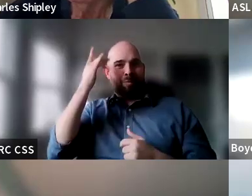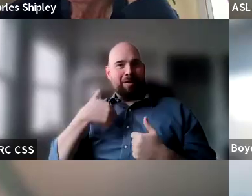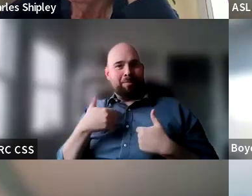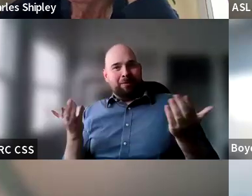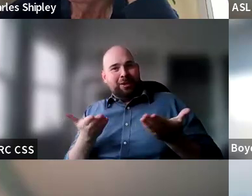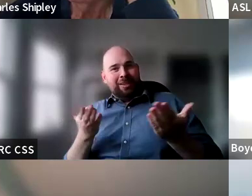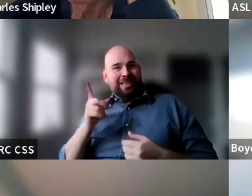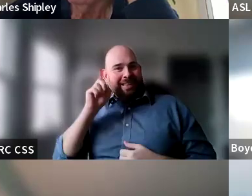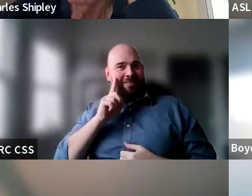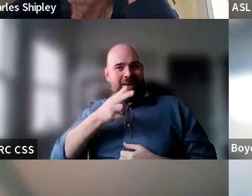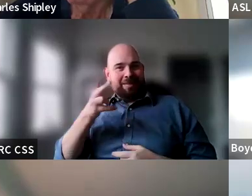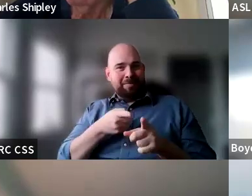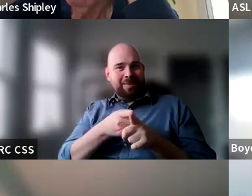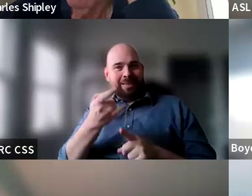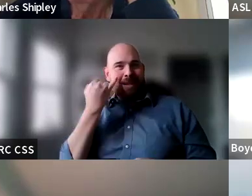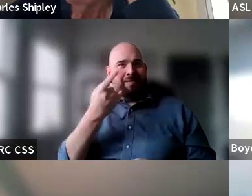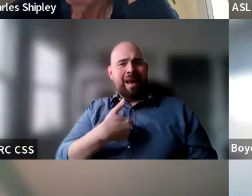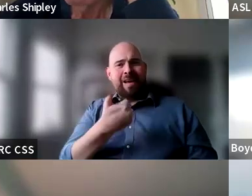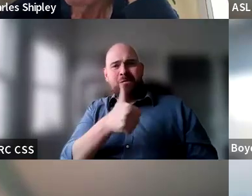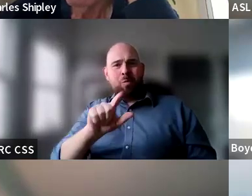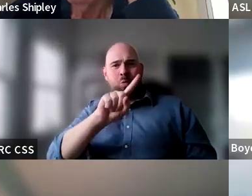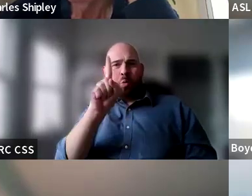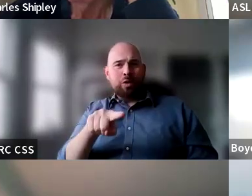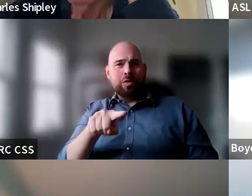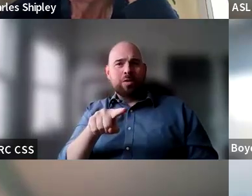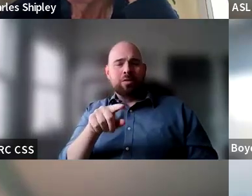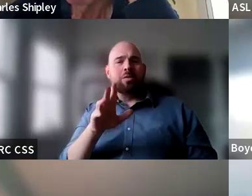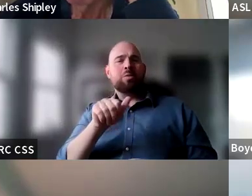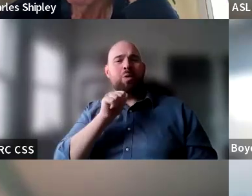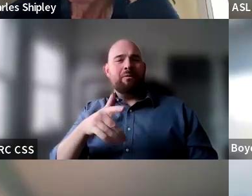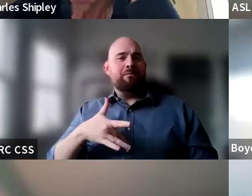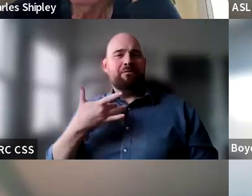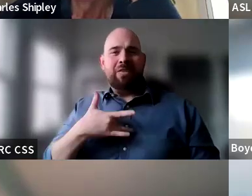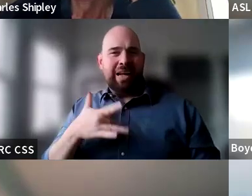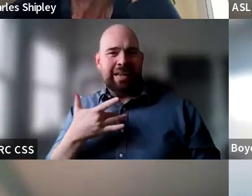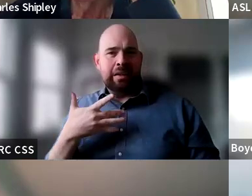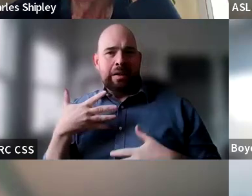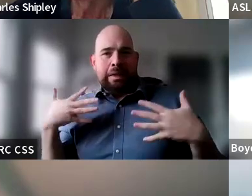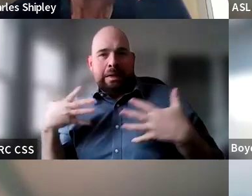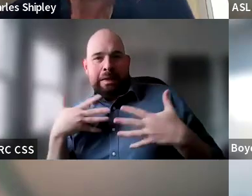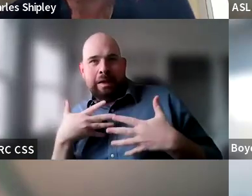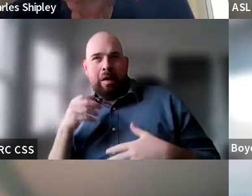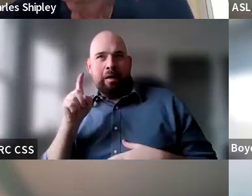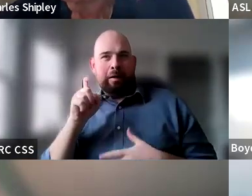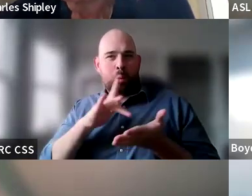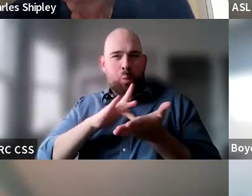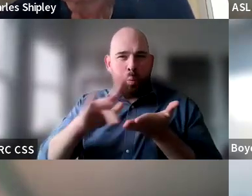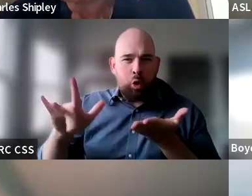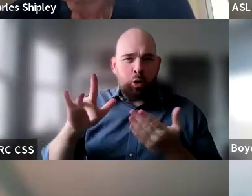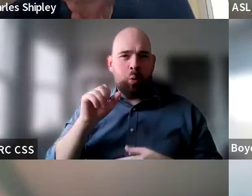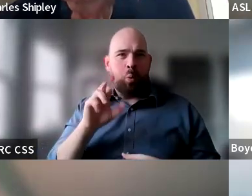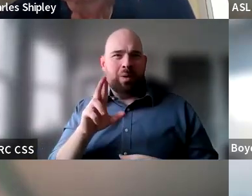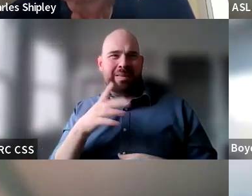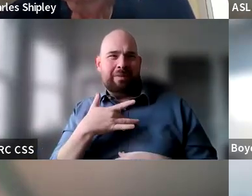asking questions about the deaf and hard of hearing population, I am here. I'm the deaf and hard of hearing specialist. So if a question comes up, please